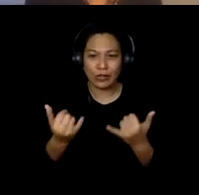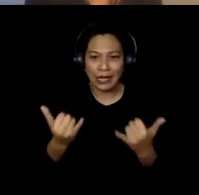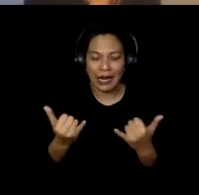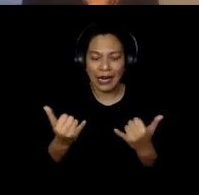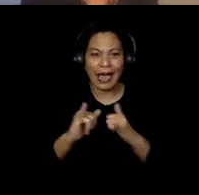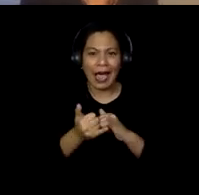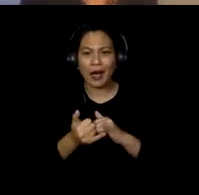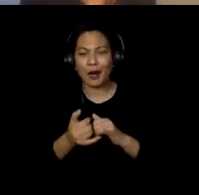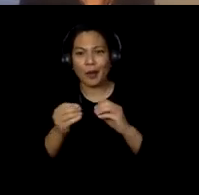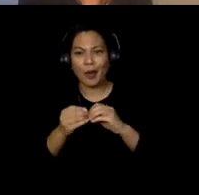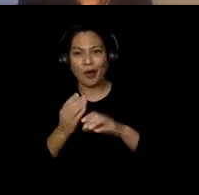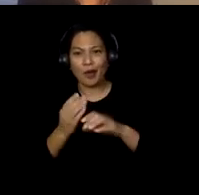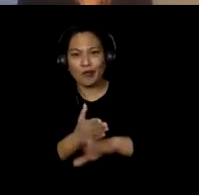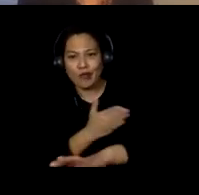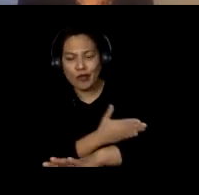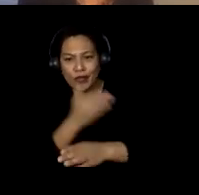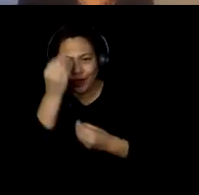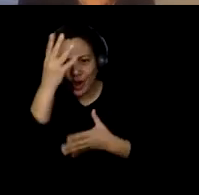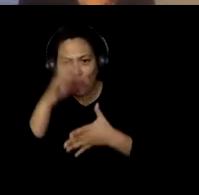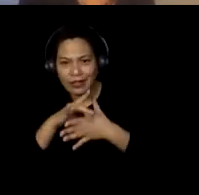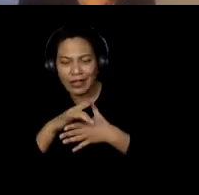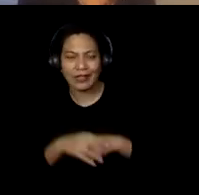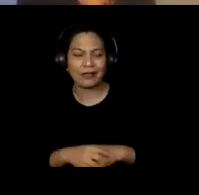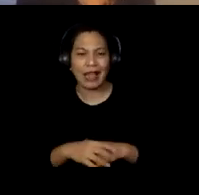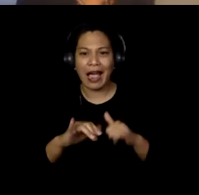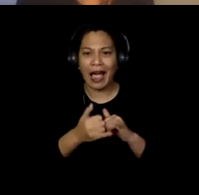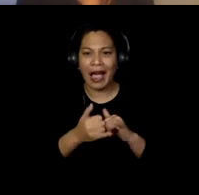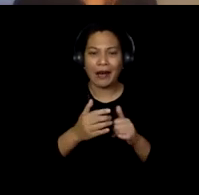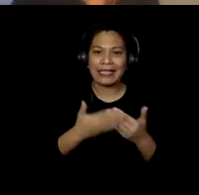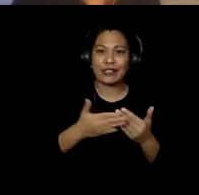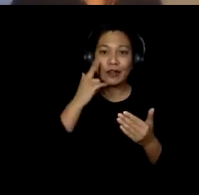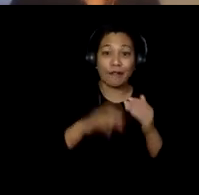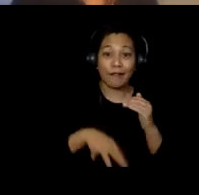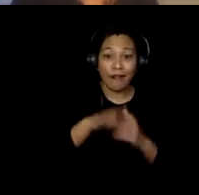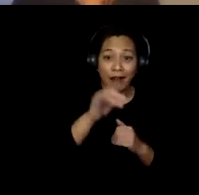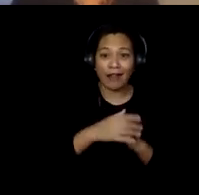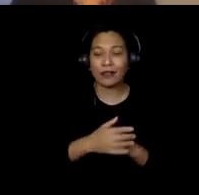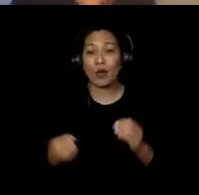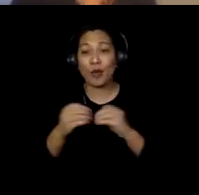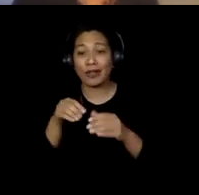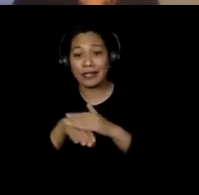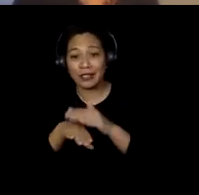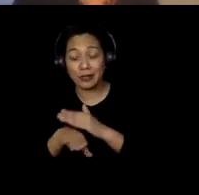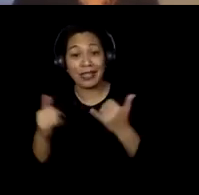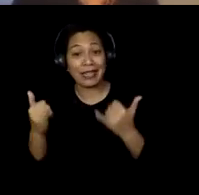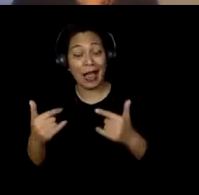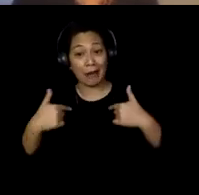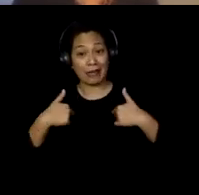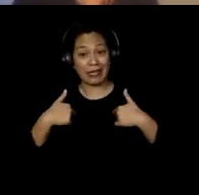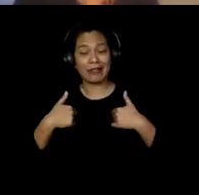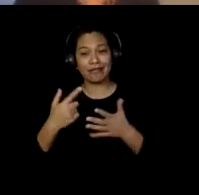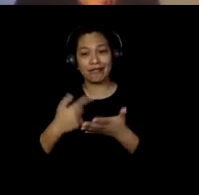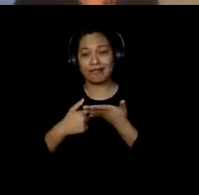your content, make it more findable, make it accessible. Now, what I'm gonna talk about is the future. What ways